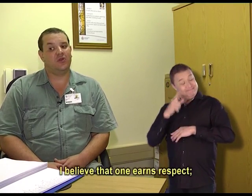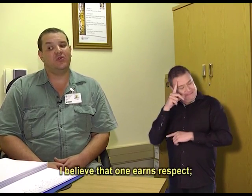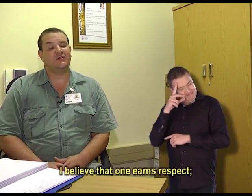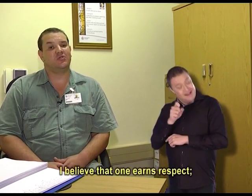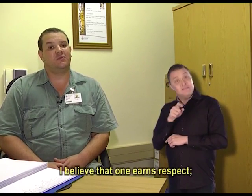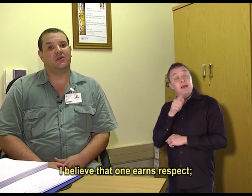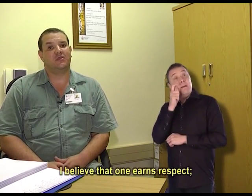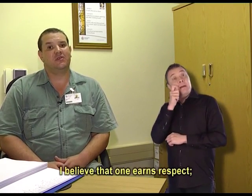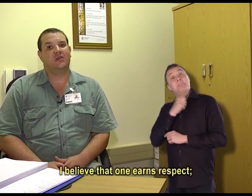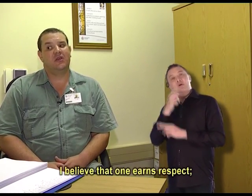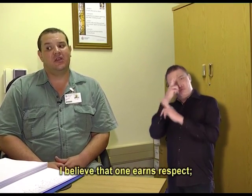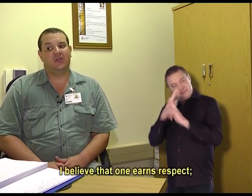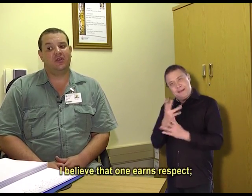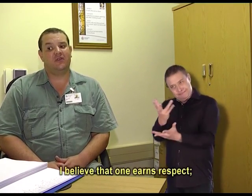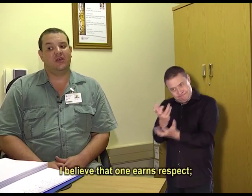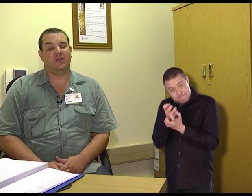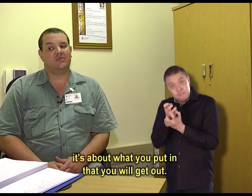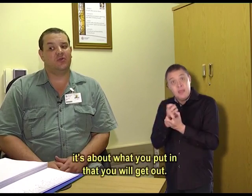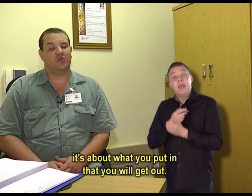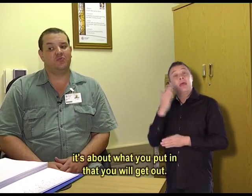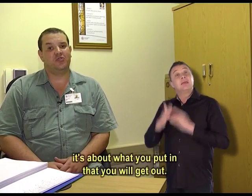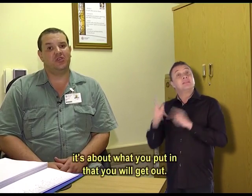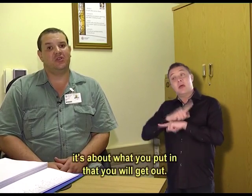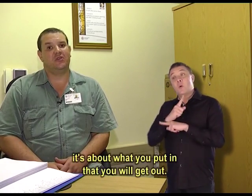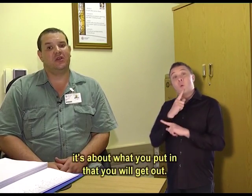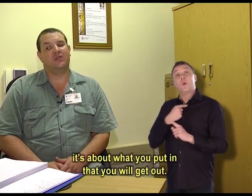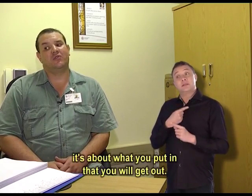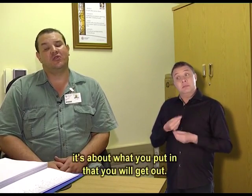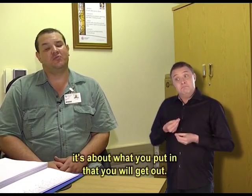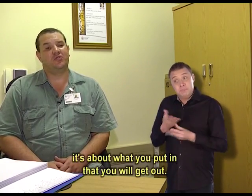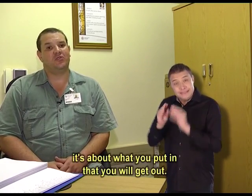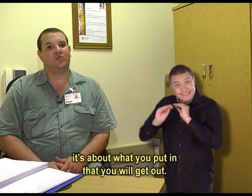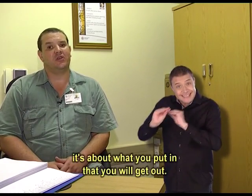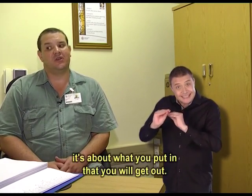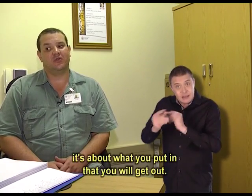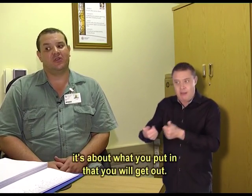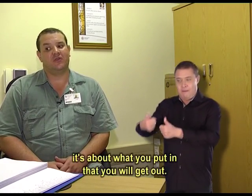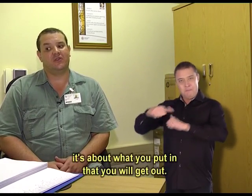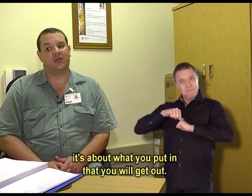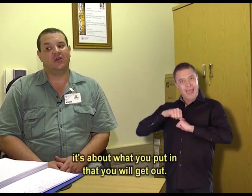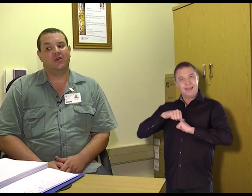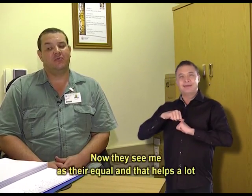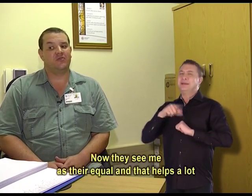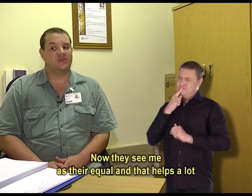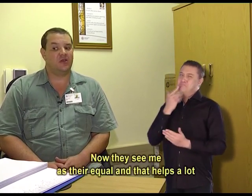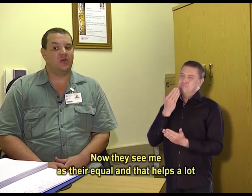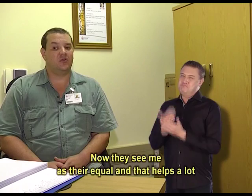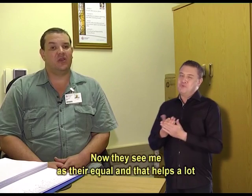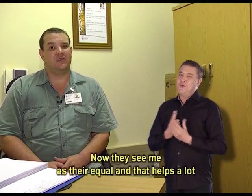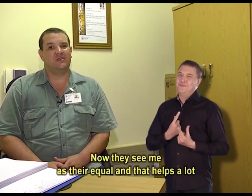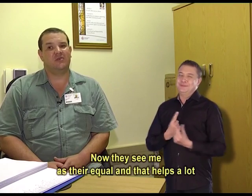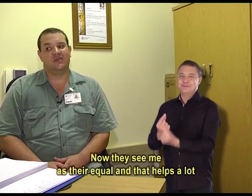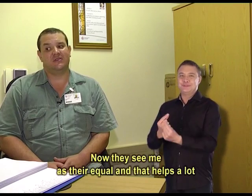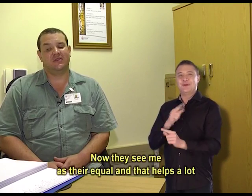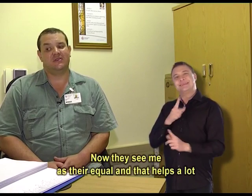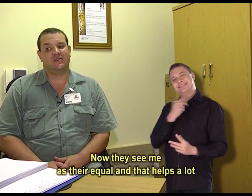that one earns respect. And at the end of the day, it's about what you put in, and what you put in you will get out at the end of the day. Because now